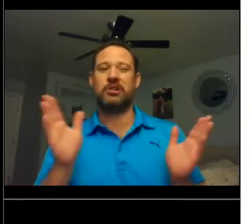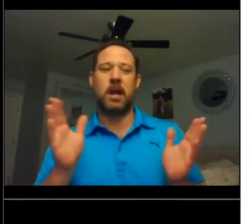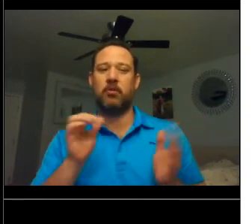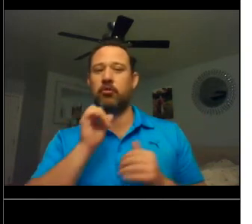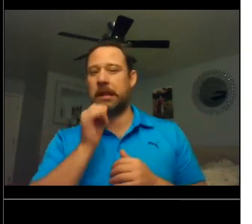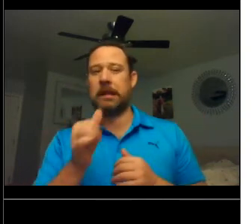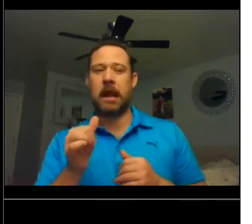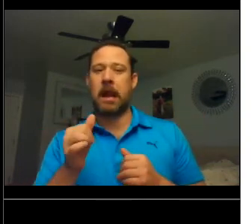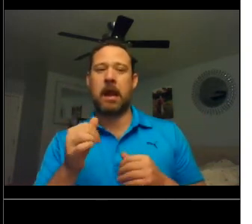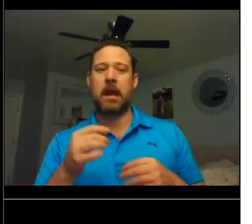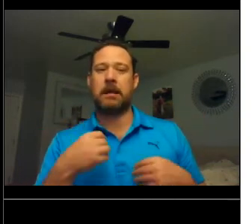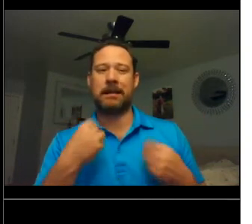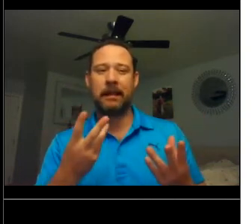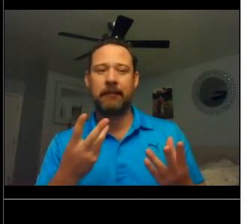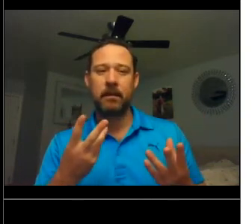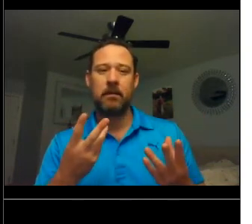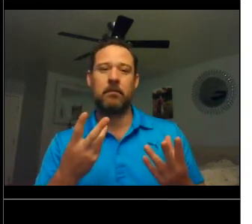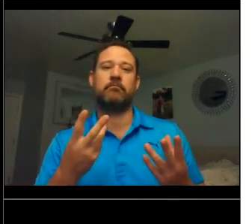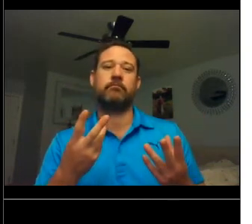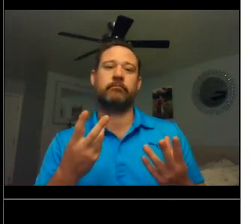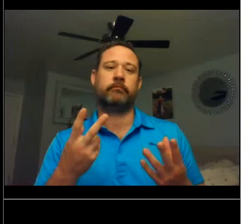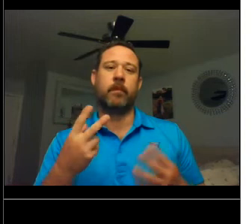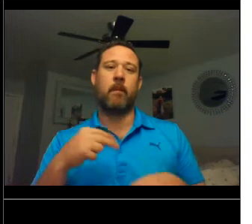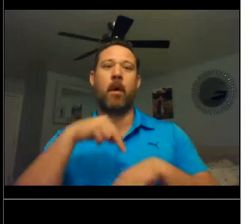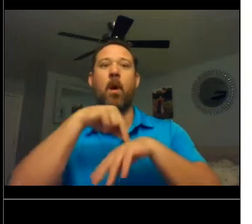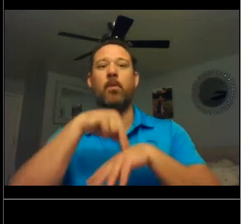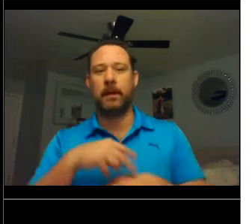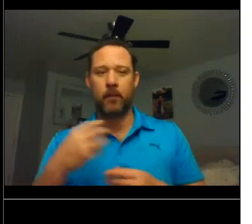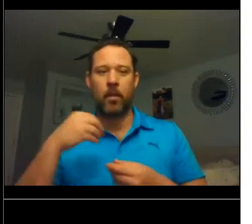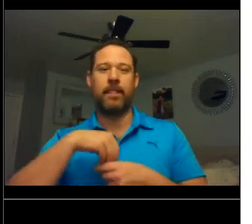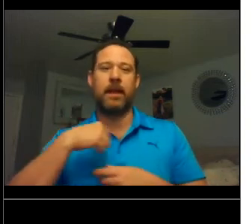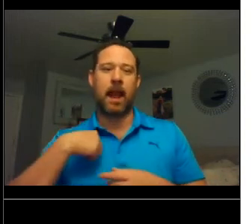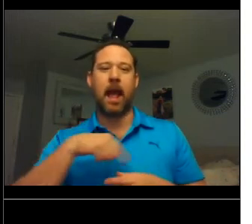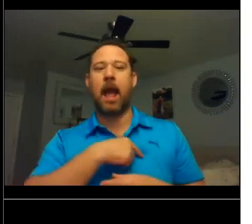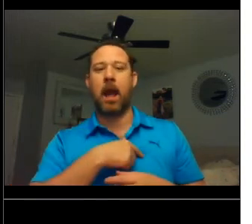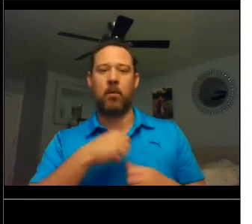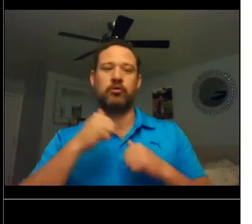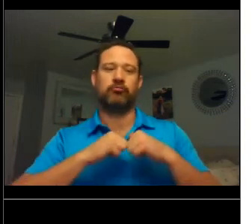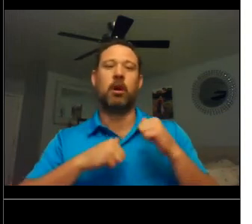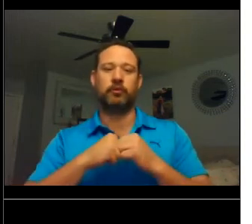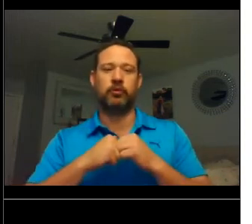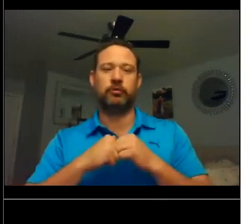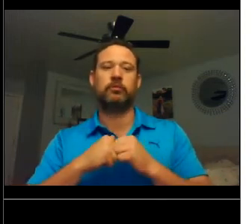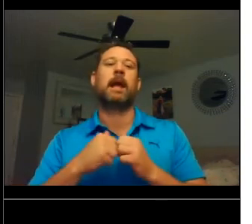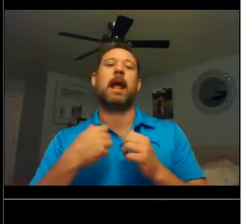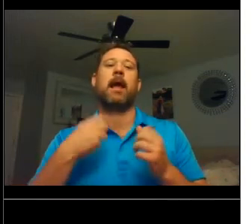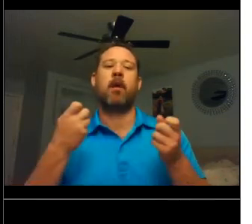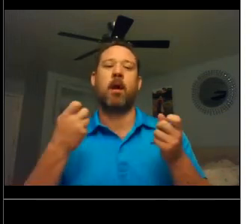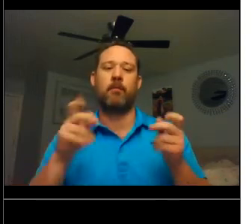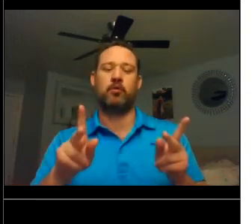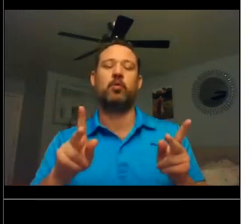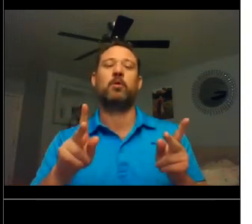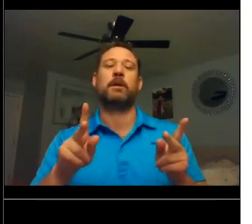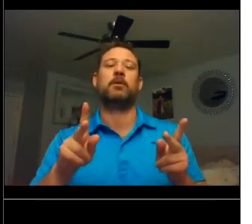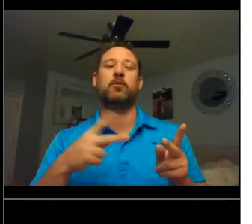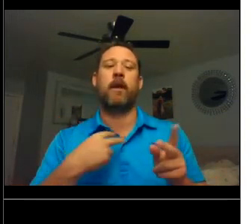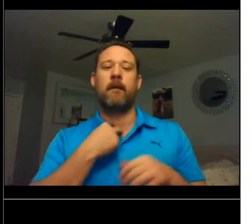kind of the podium within our structures, and have an opportunity to have a